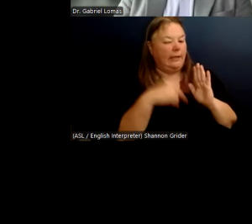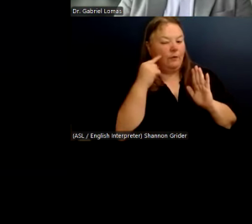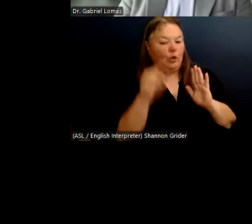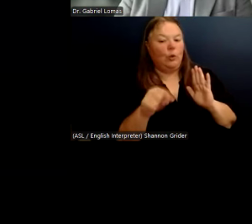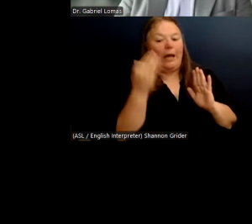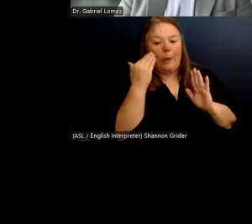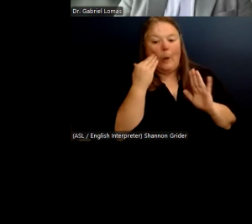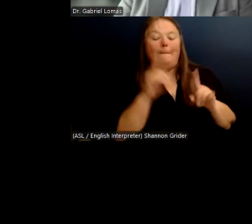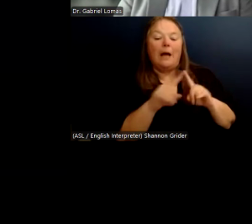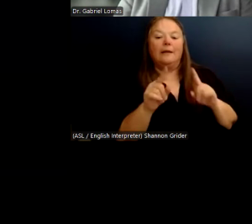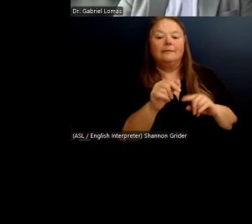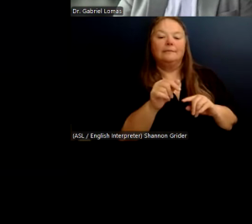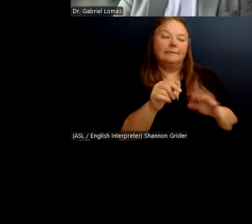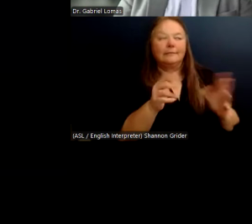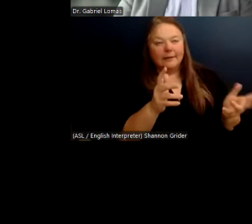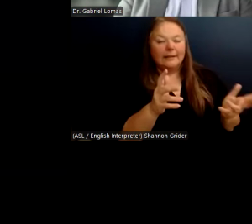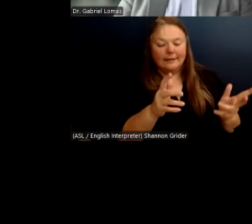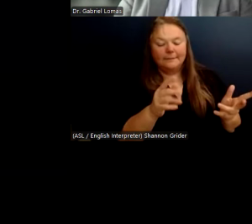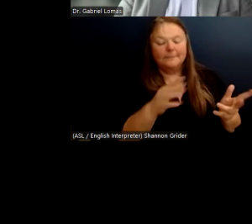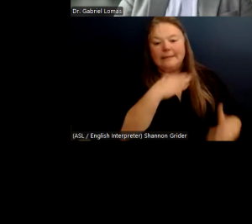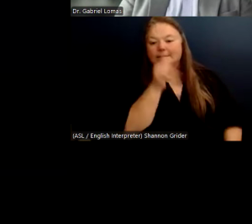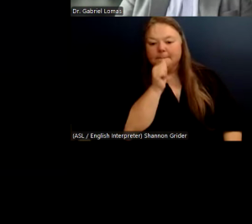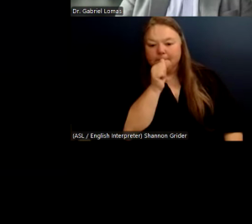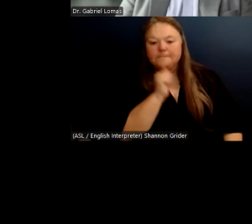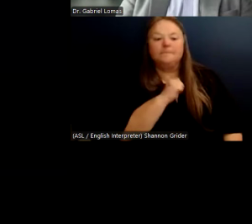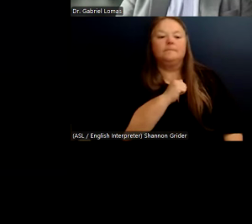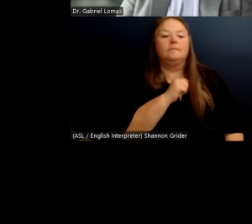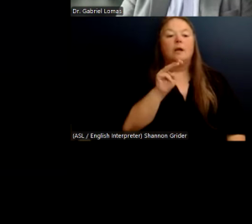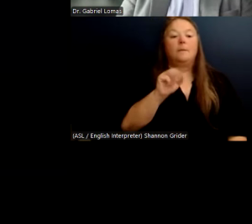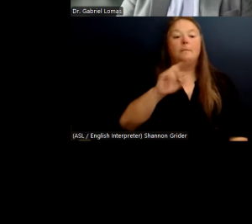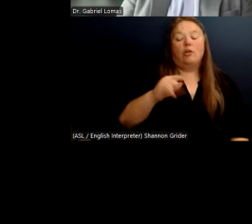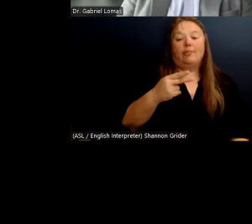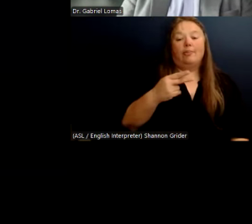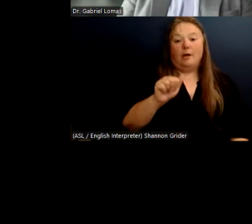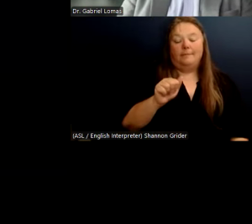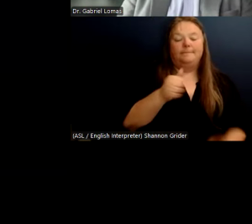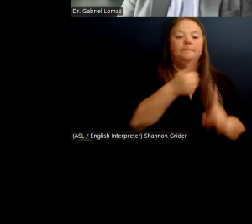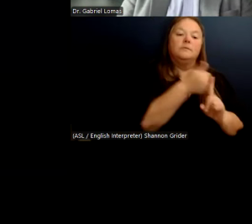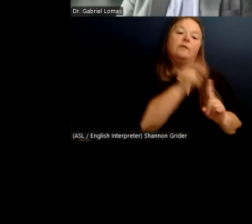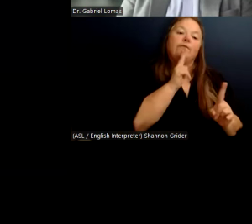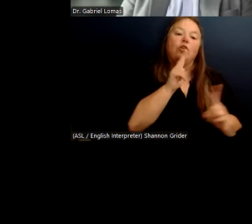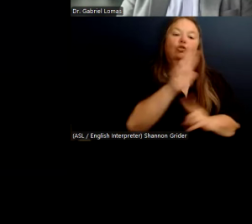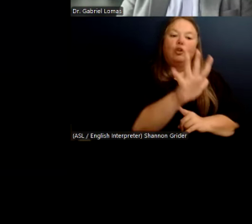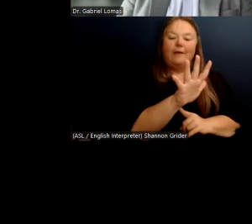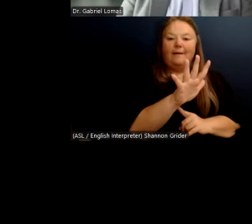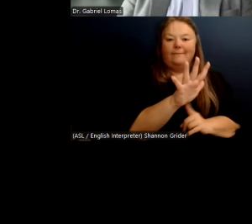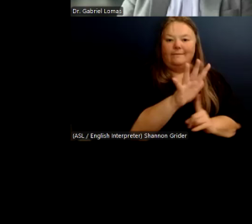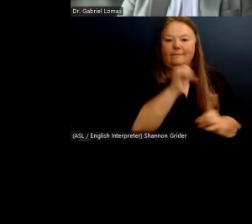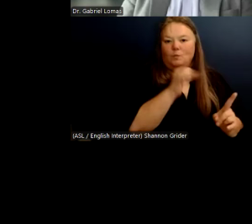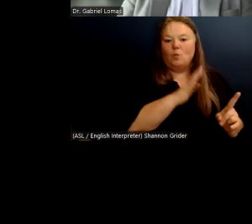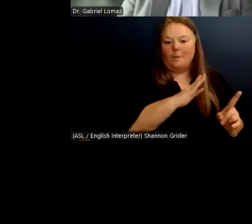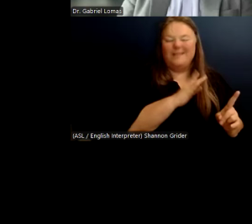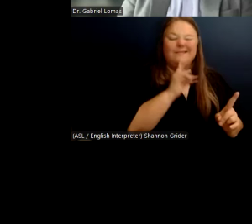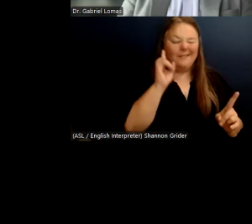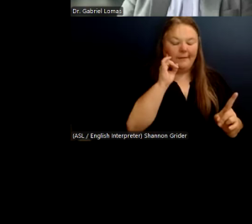we stay together. So this is Martha. She's a 35-year-old deaf woman who got pregnant unexpectedly, and she was impregnated